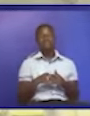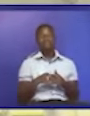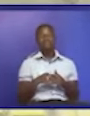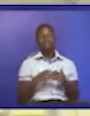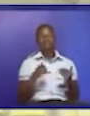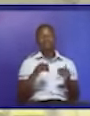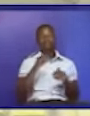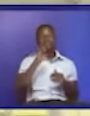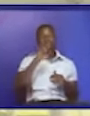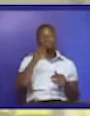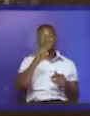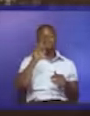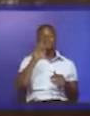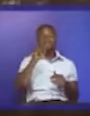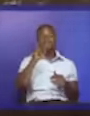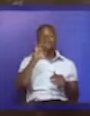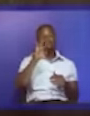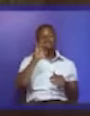Ezekiel 22.